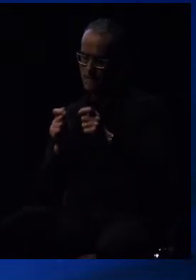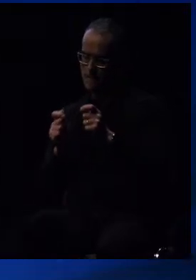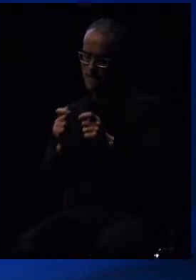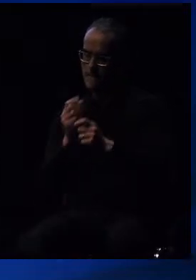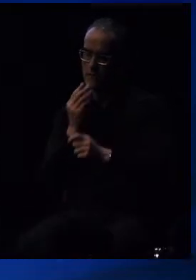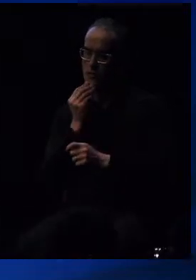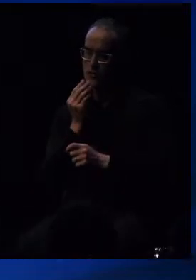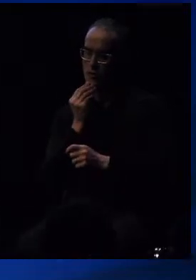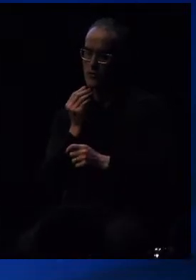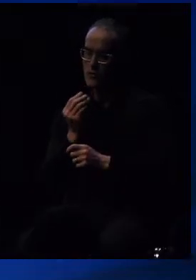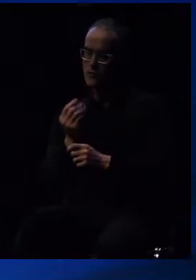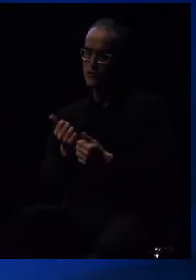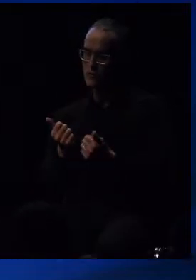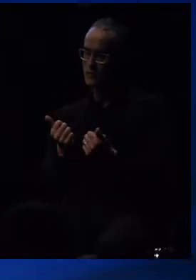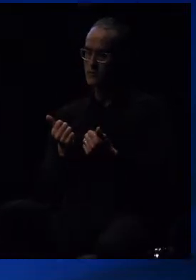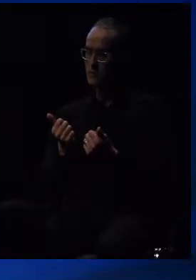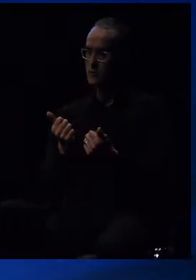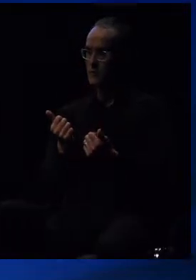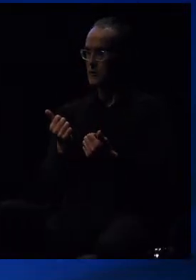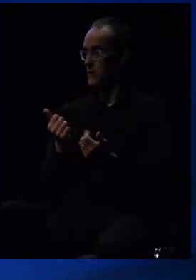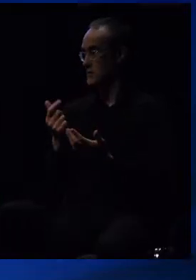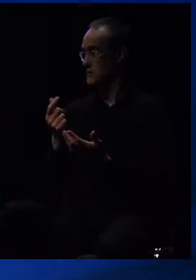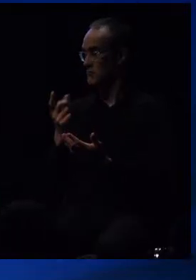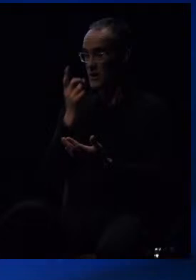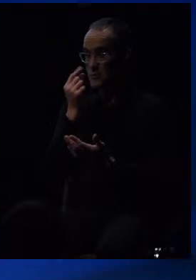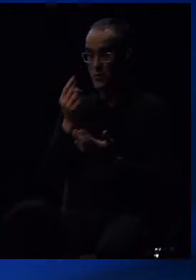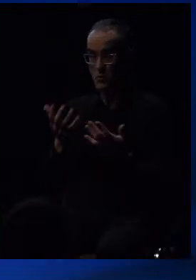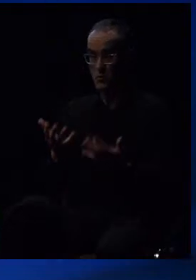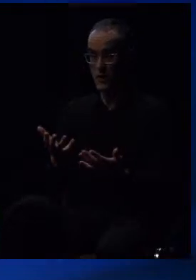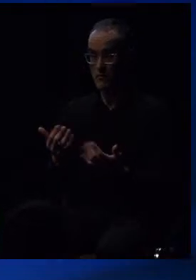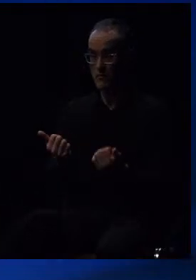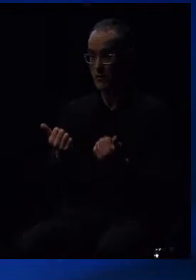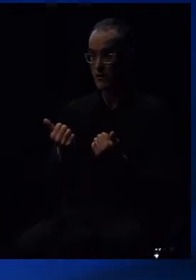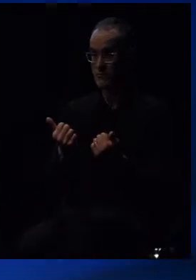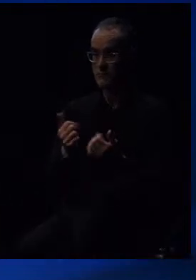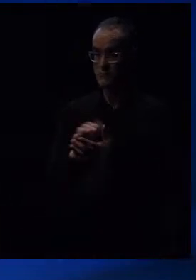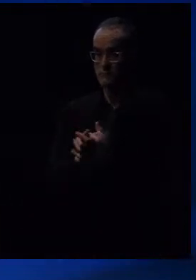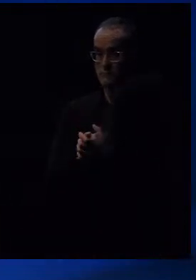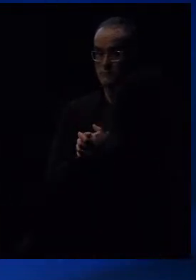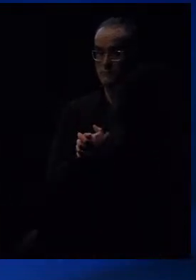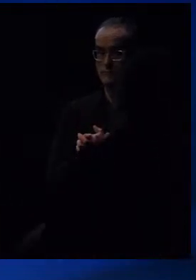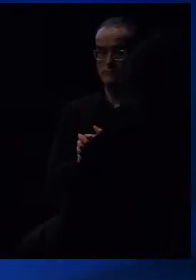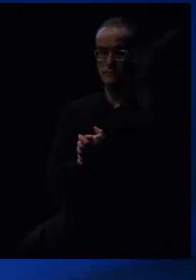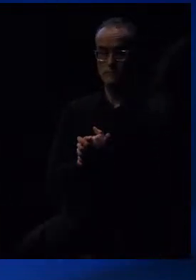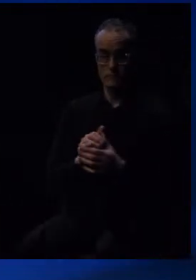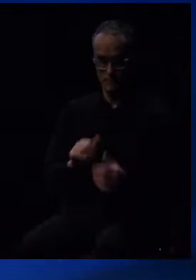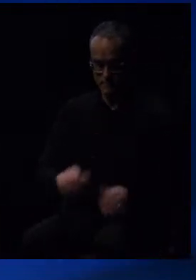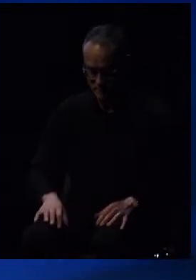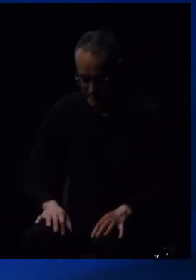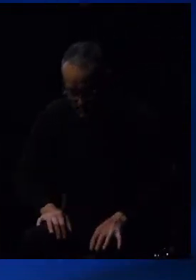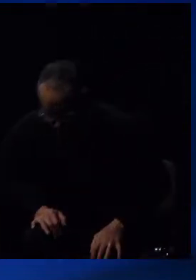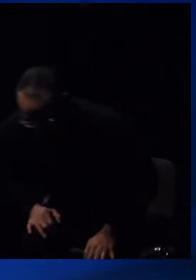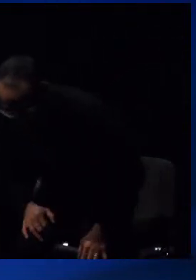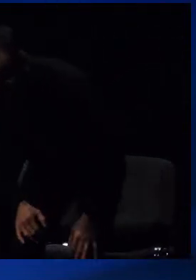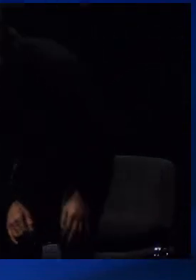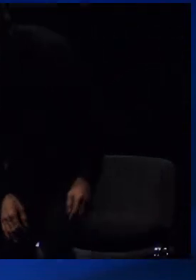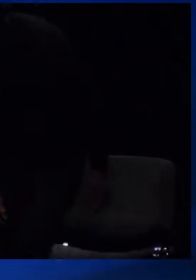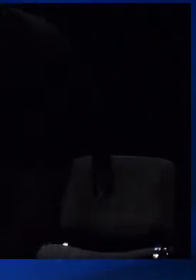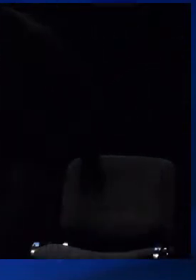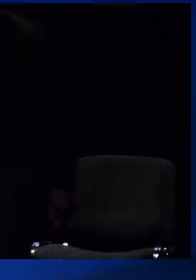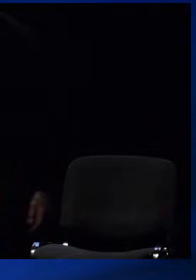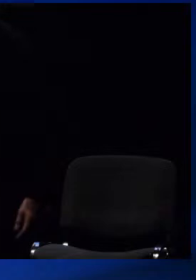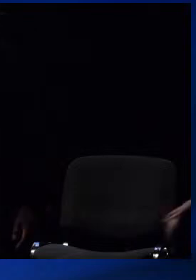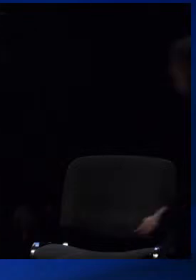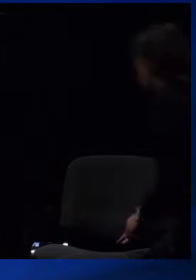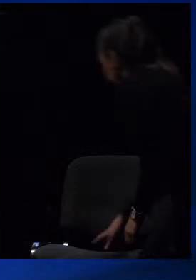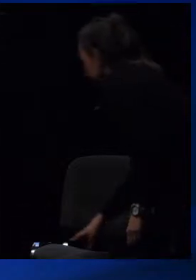absolutely possible now that to follow up. Okay, thank you. We maybe have time for one